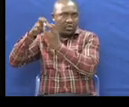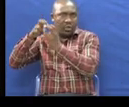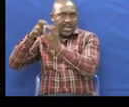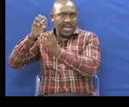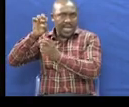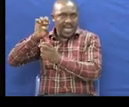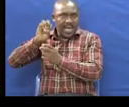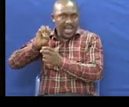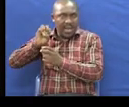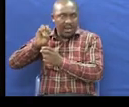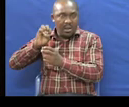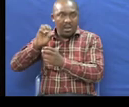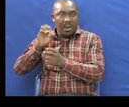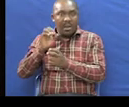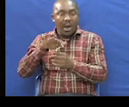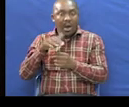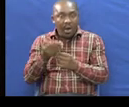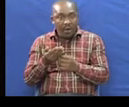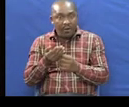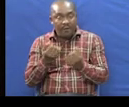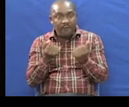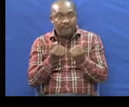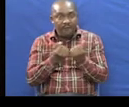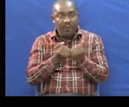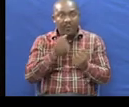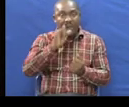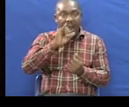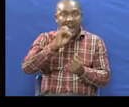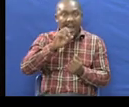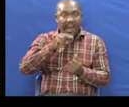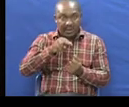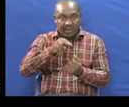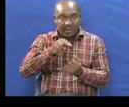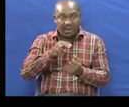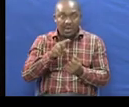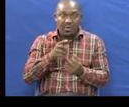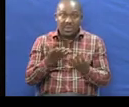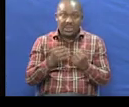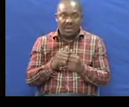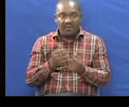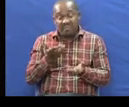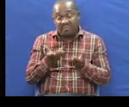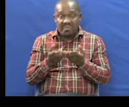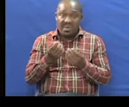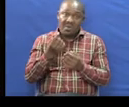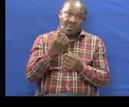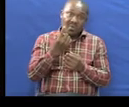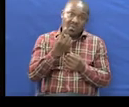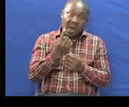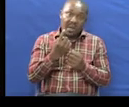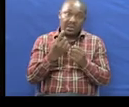orbital or form ions which has at least 1 to